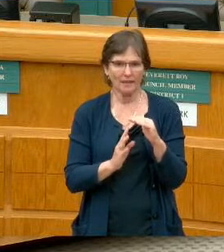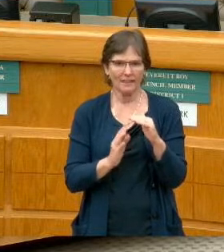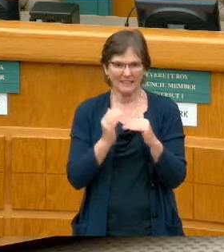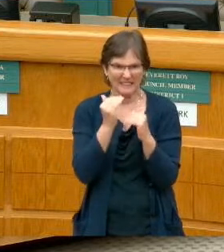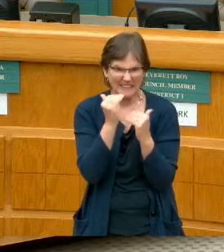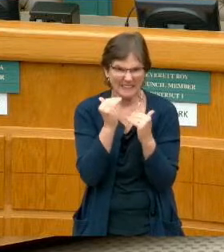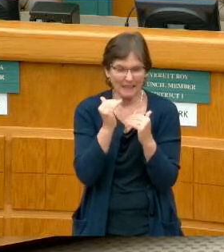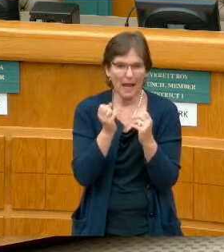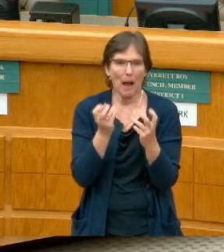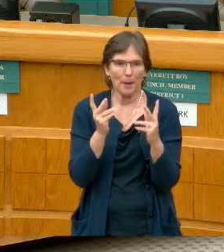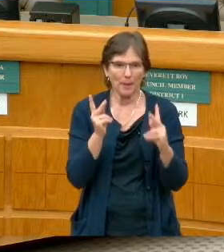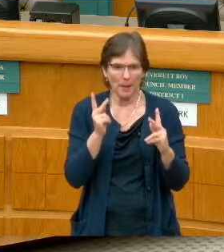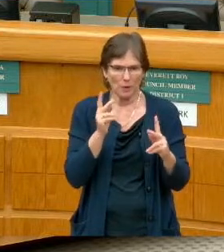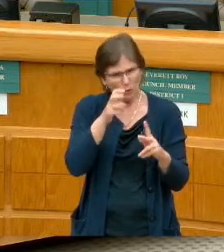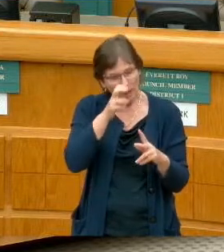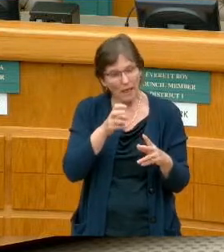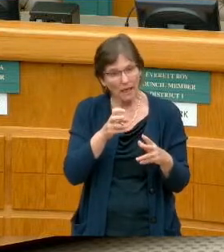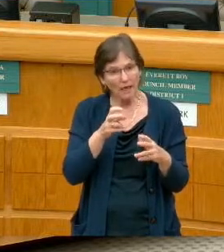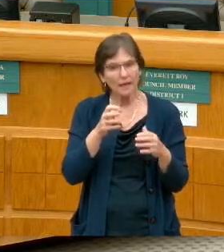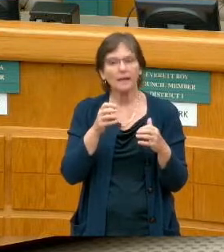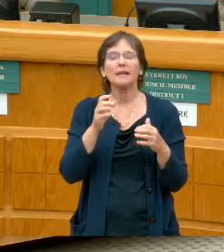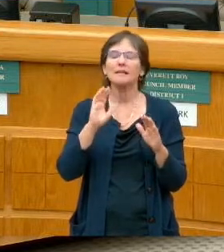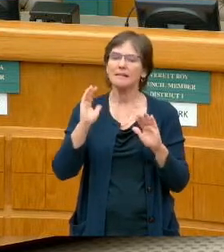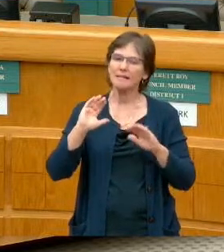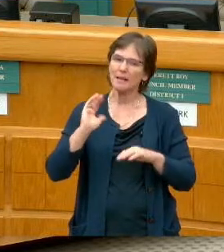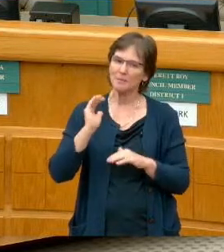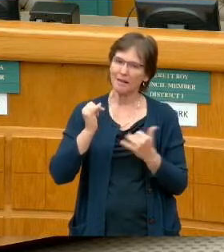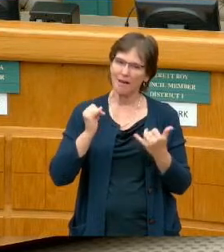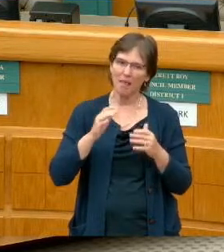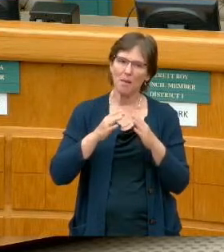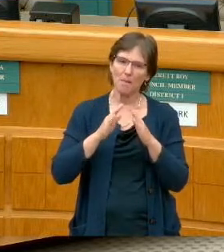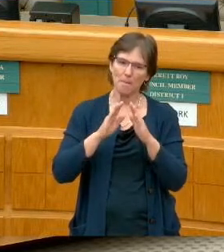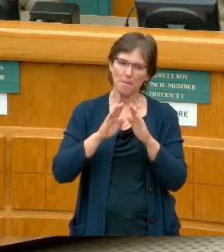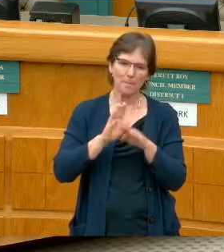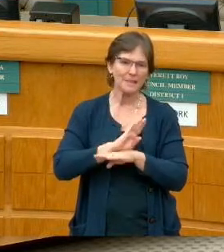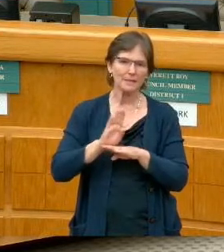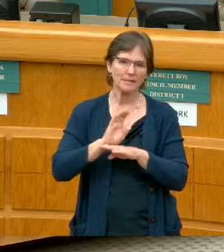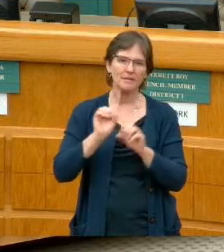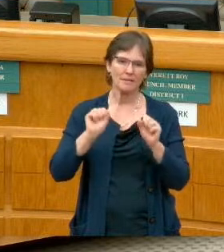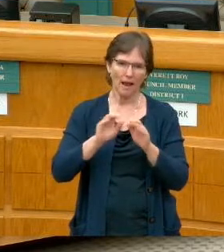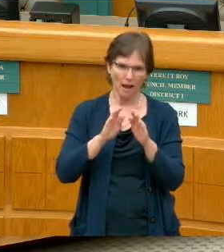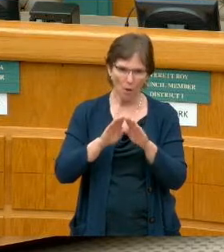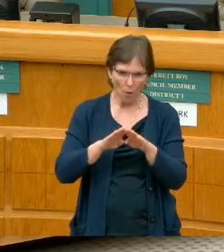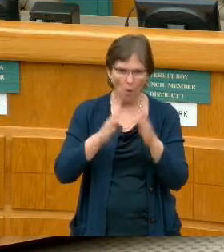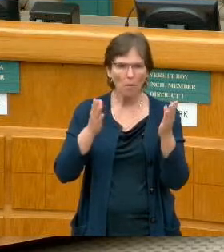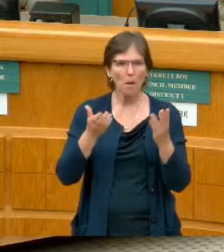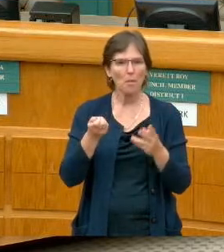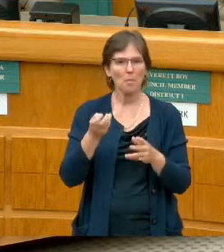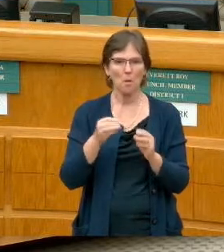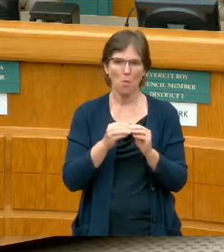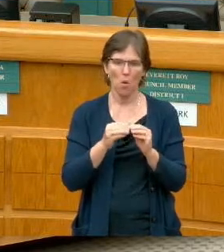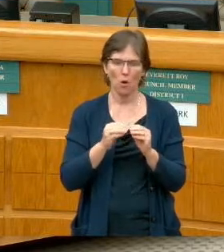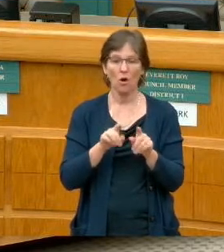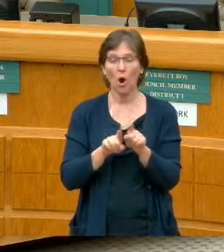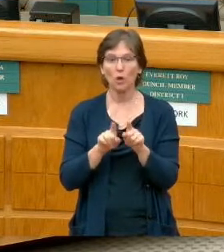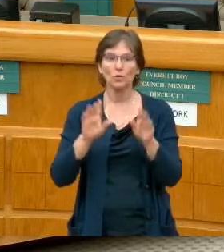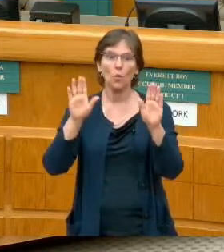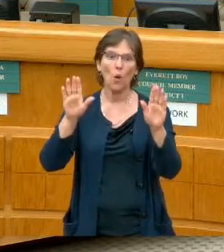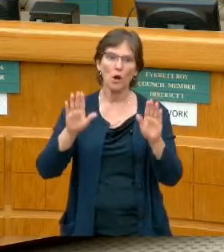in terms of visiting, that sounds like it's a great thing for our senior centers and the long-term assisted living facilities.